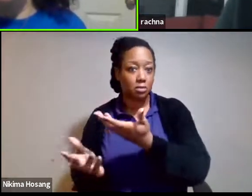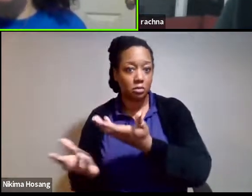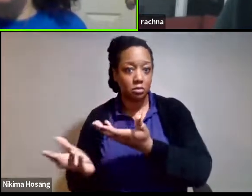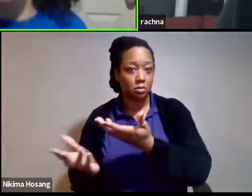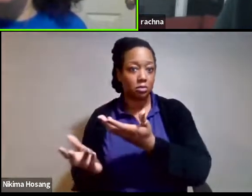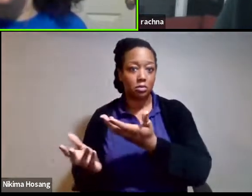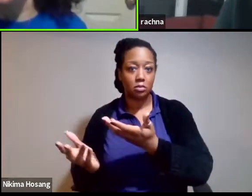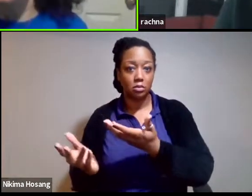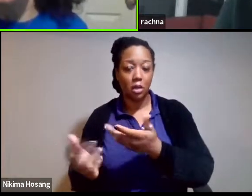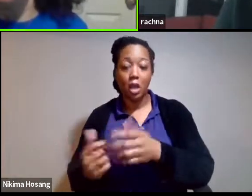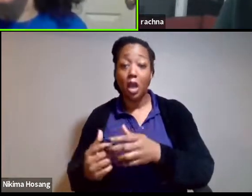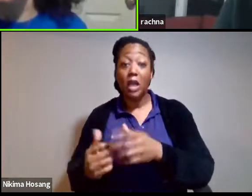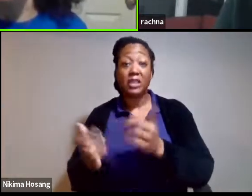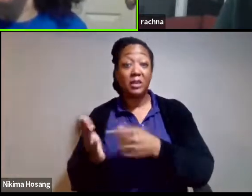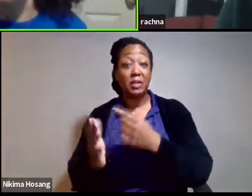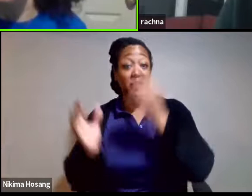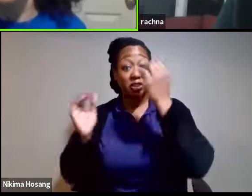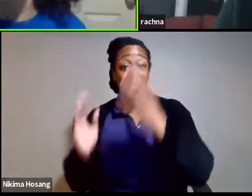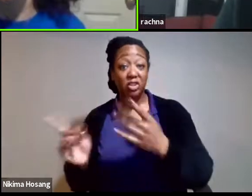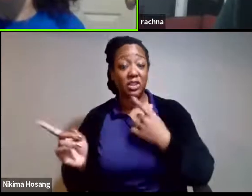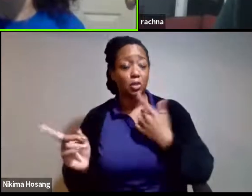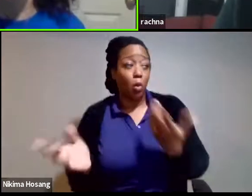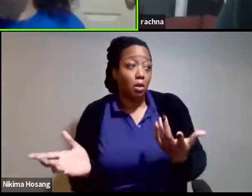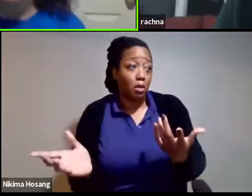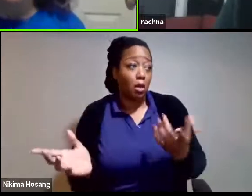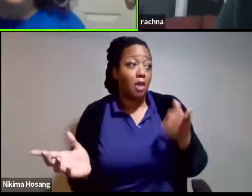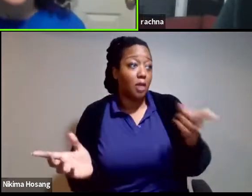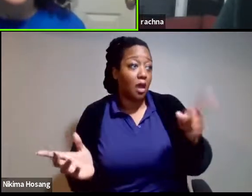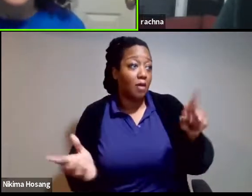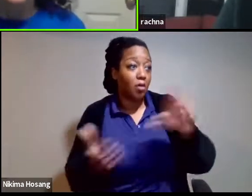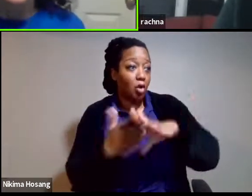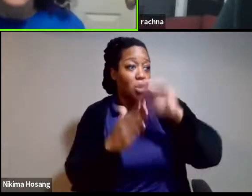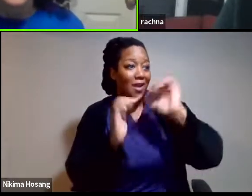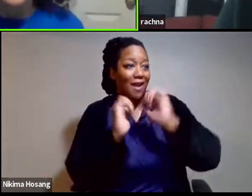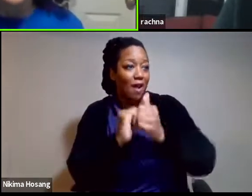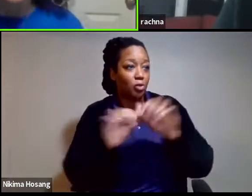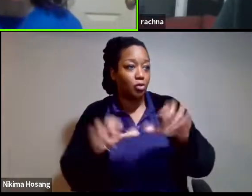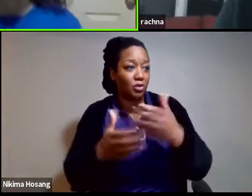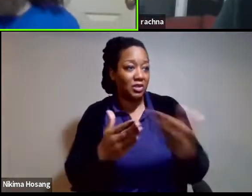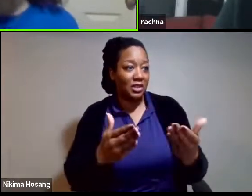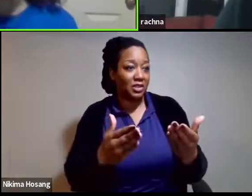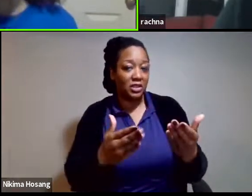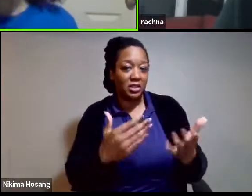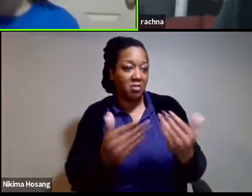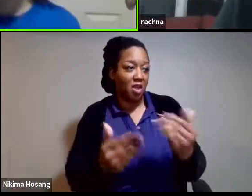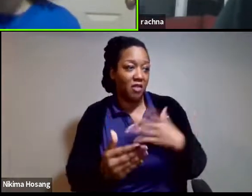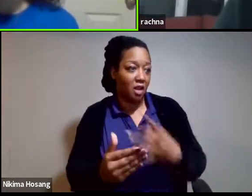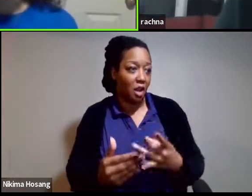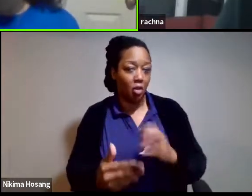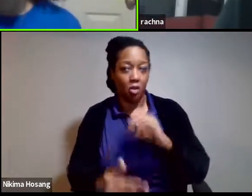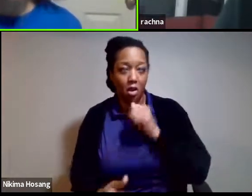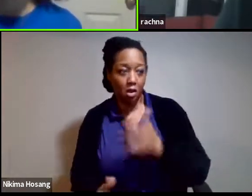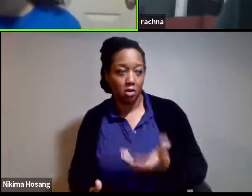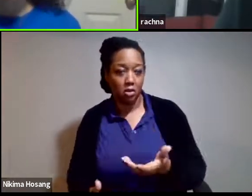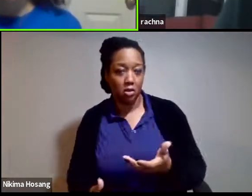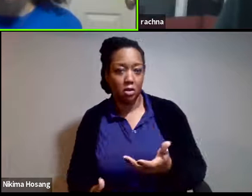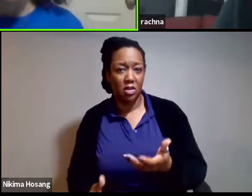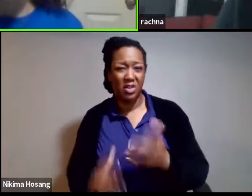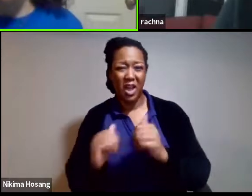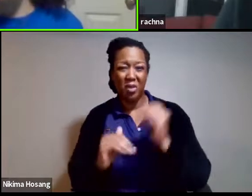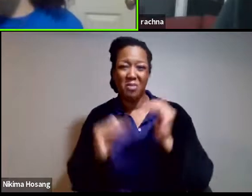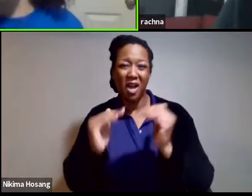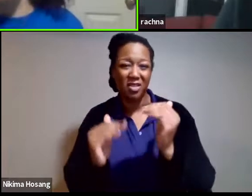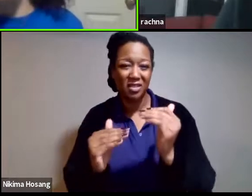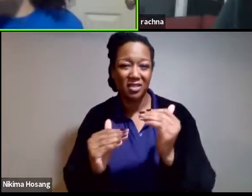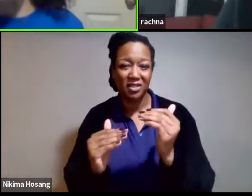And sometimes the teacher will respond, well, the child needs to learn how to do things they don't like. So how do you balance that